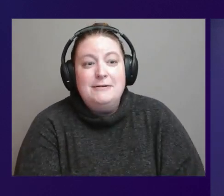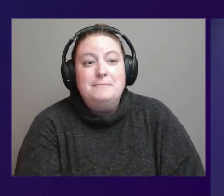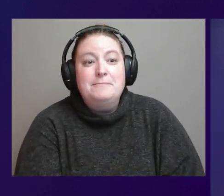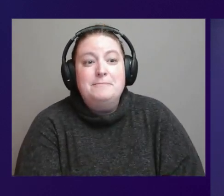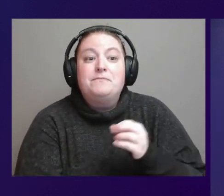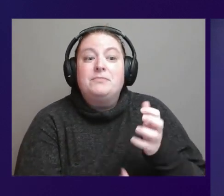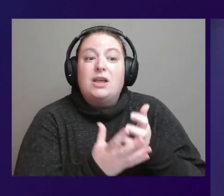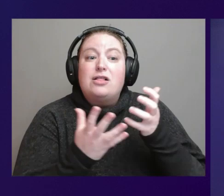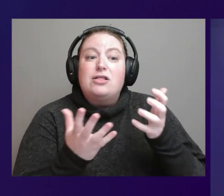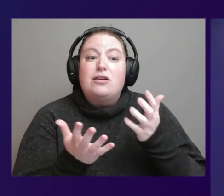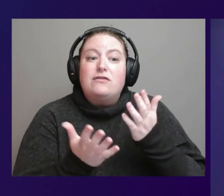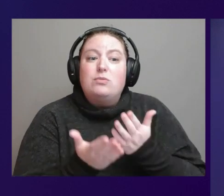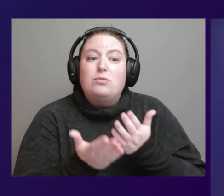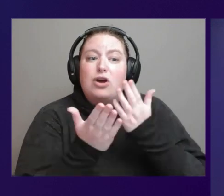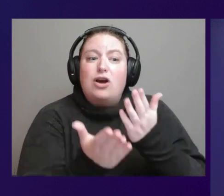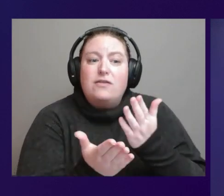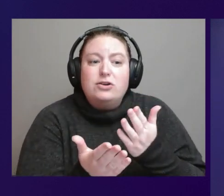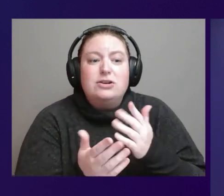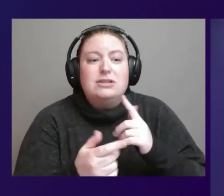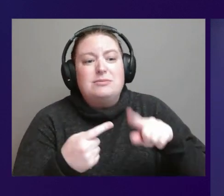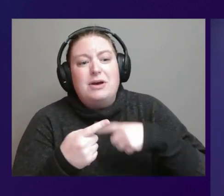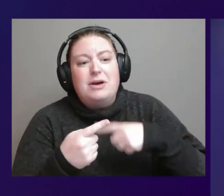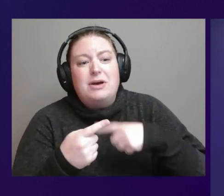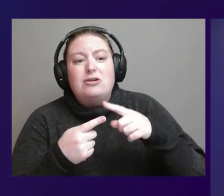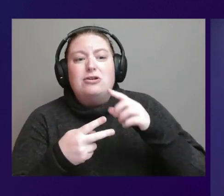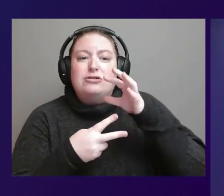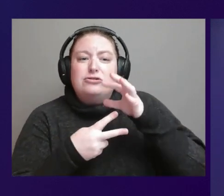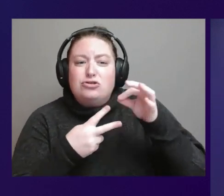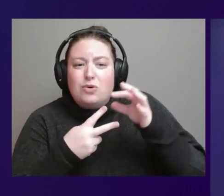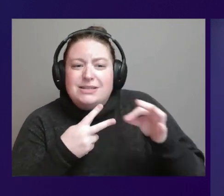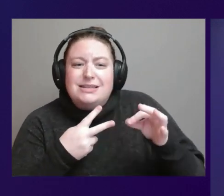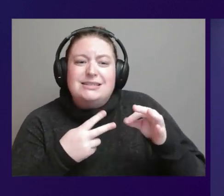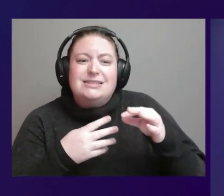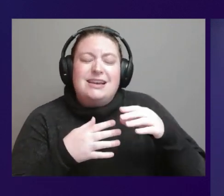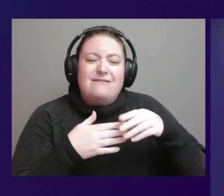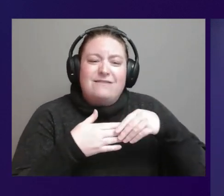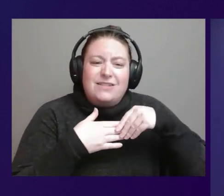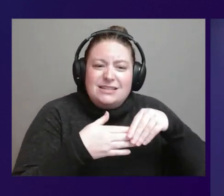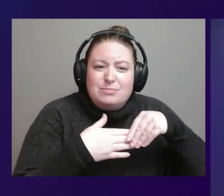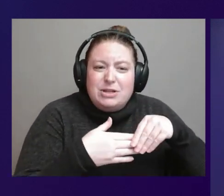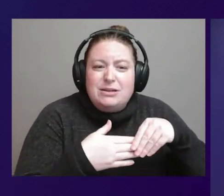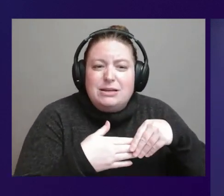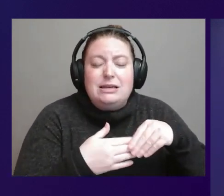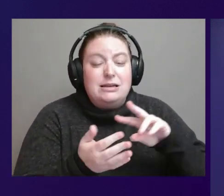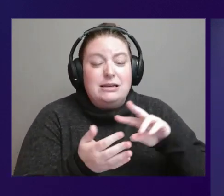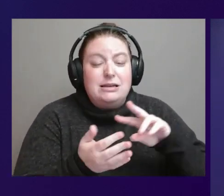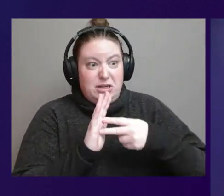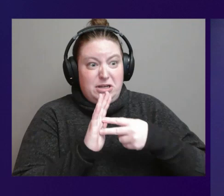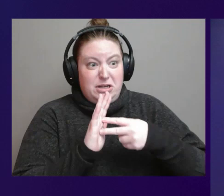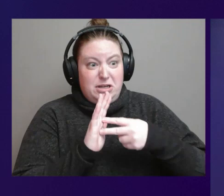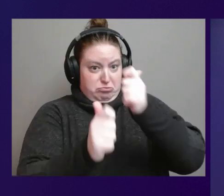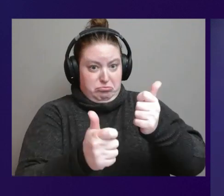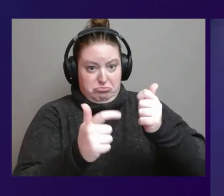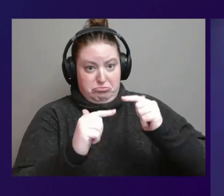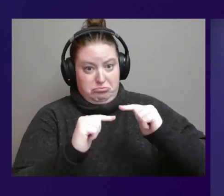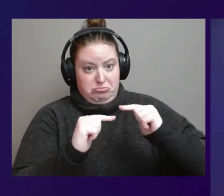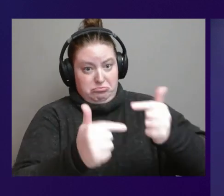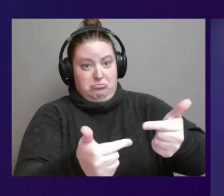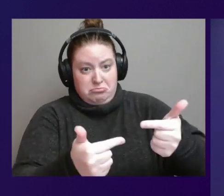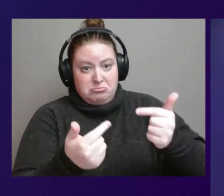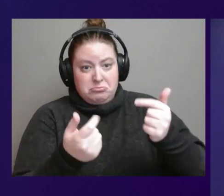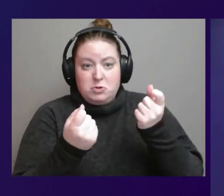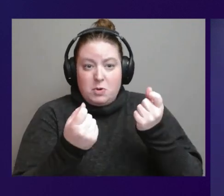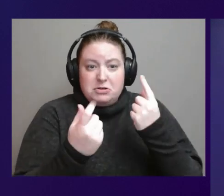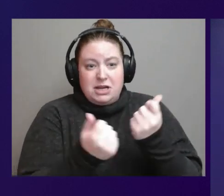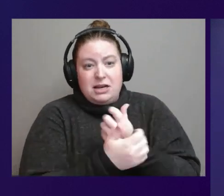about options and choices and flexibility. It means that the onus is on you to understand what those are all about. And of course, that's